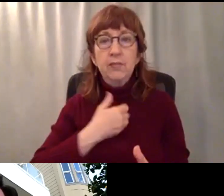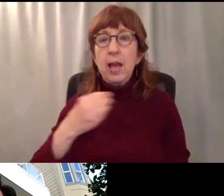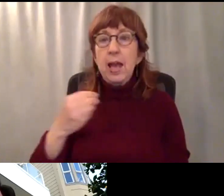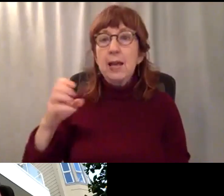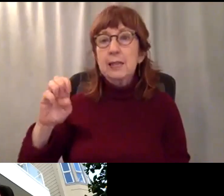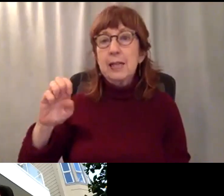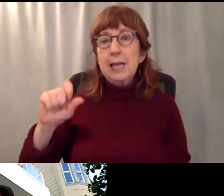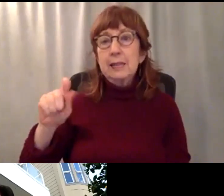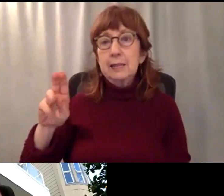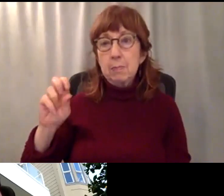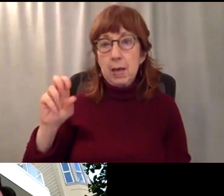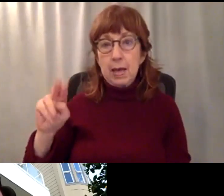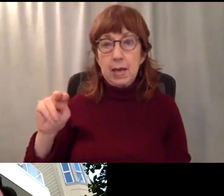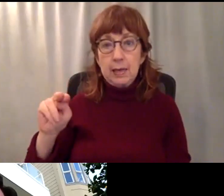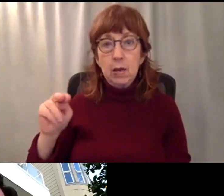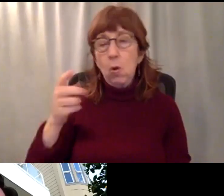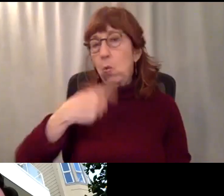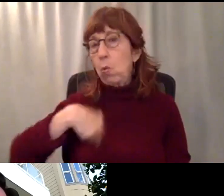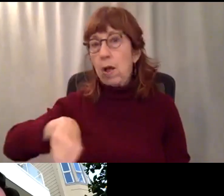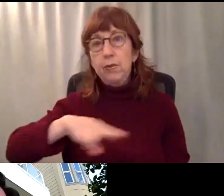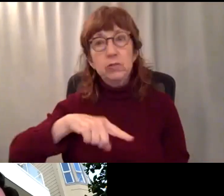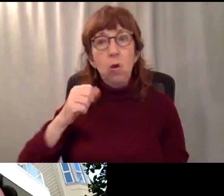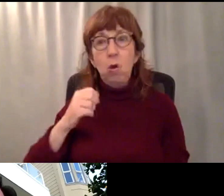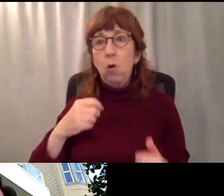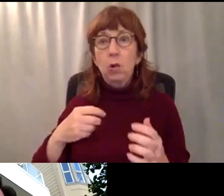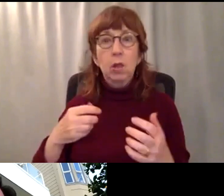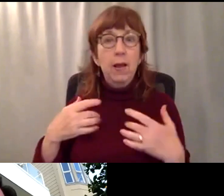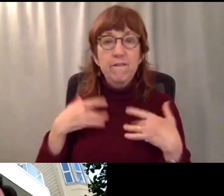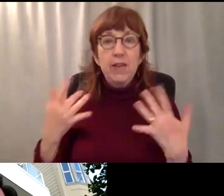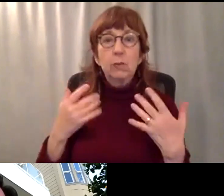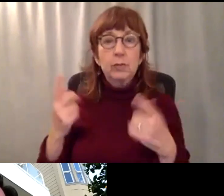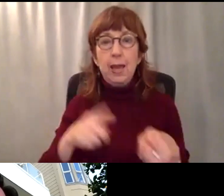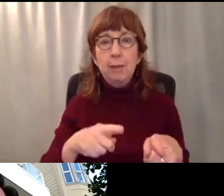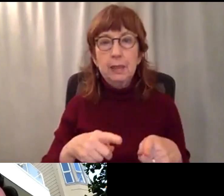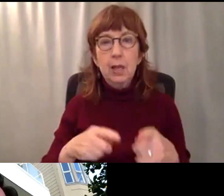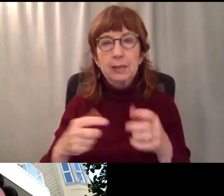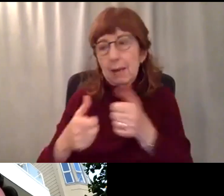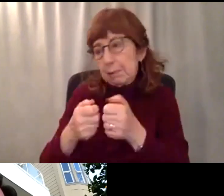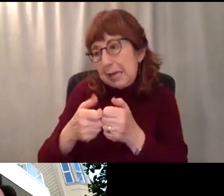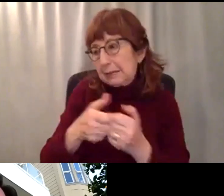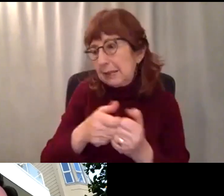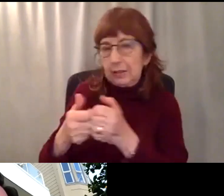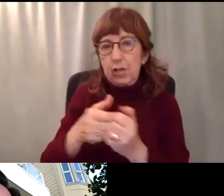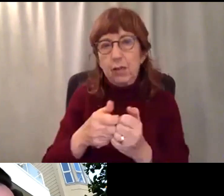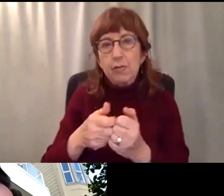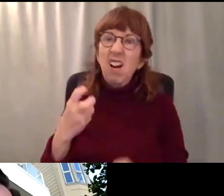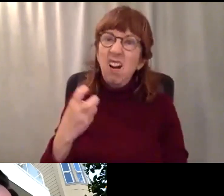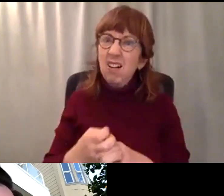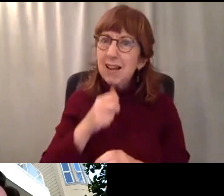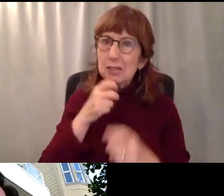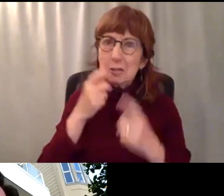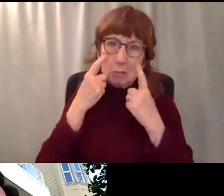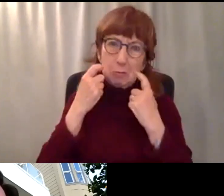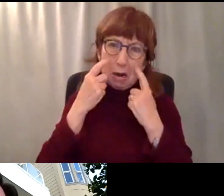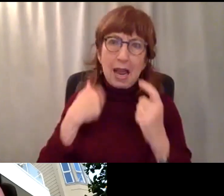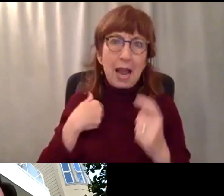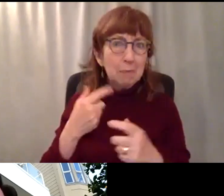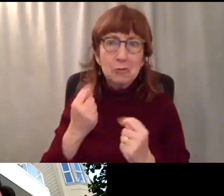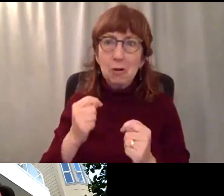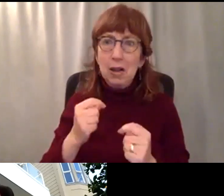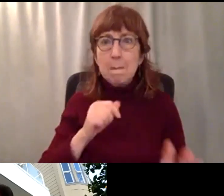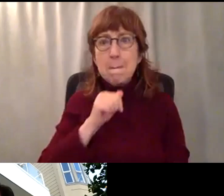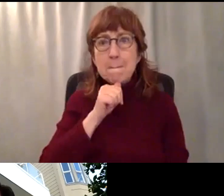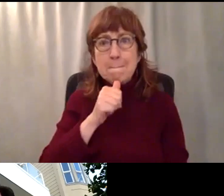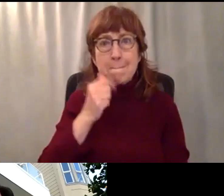this whole event was happening, just kept texting each other. It's really hard not to cry. I'm trying so hard not to cry